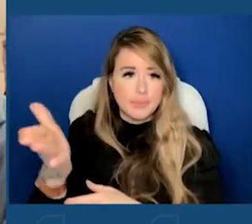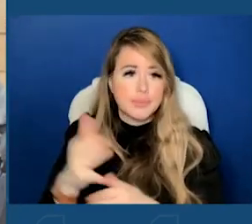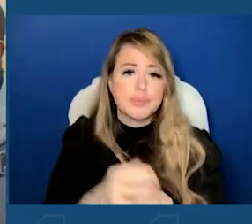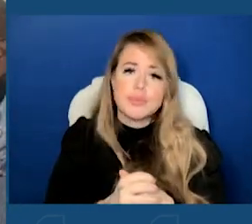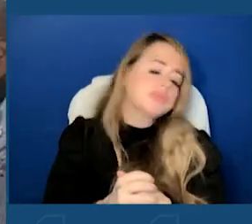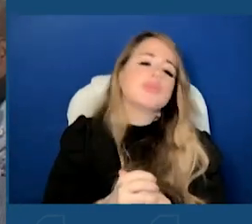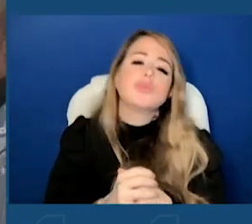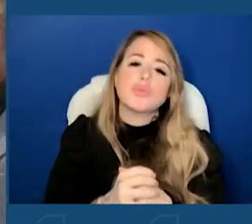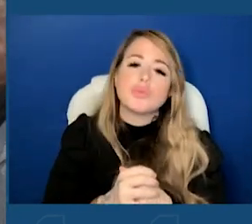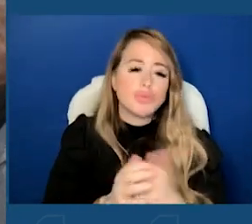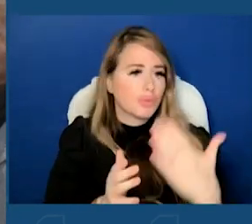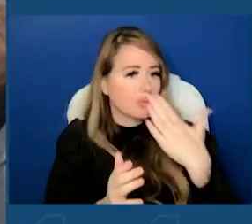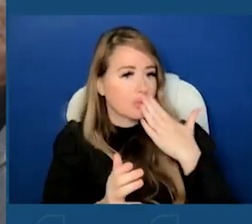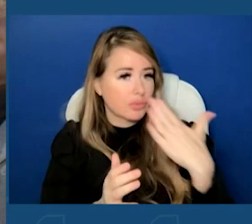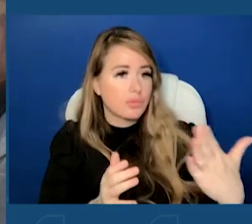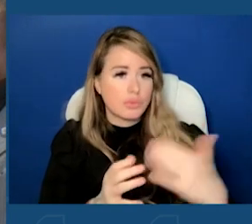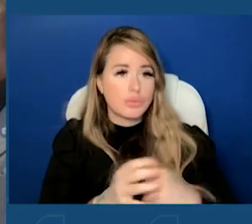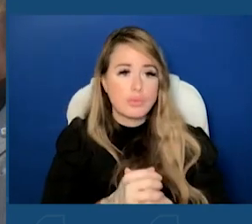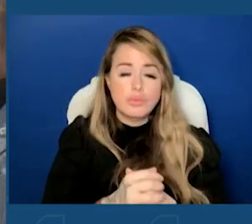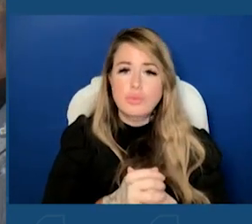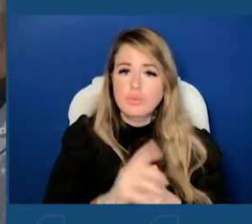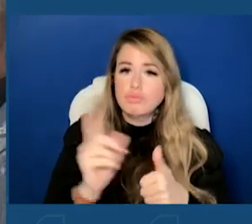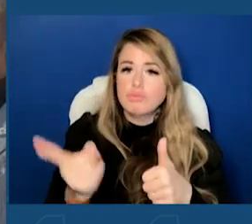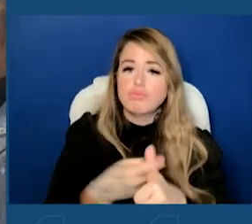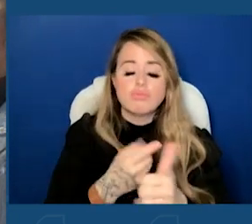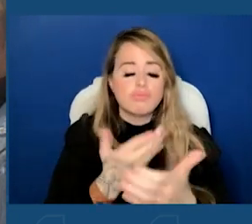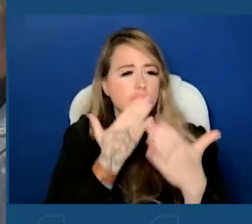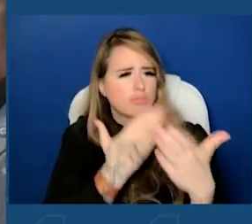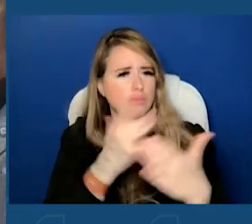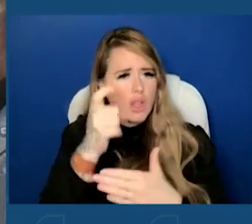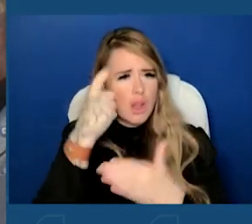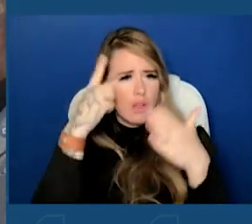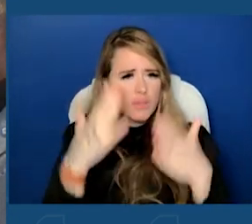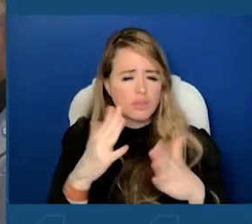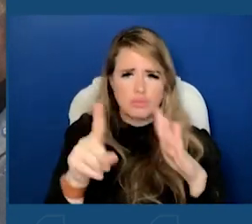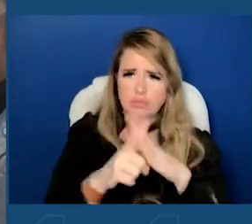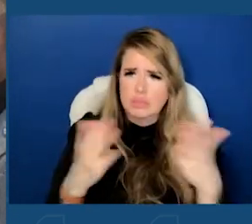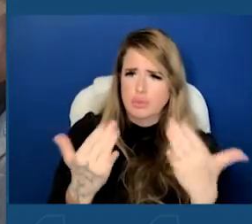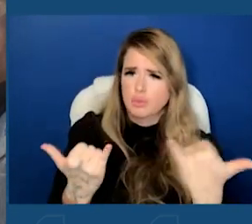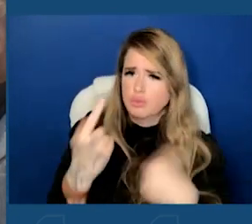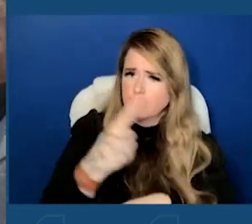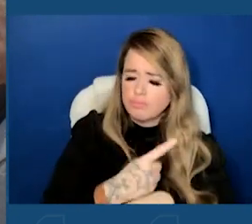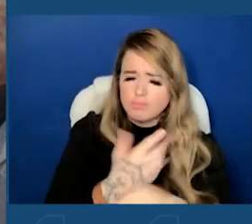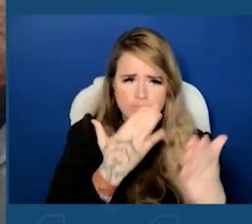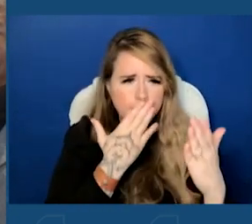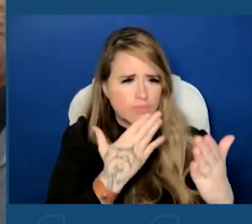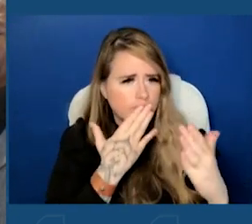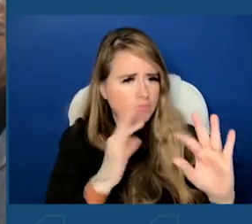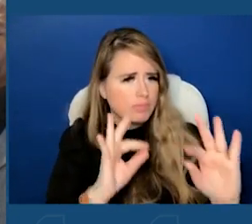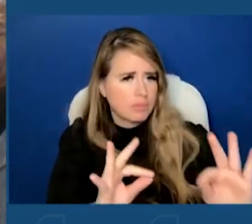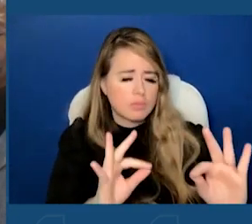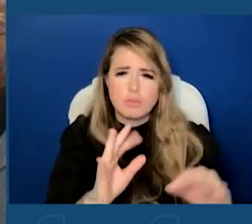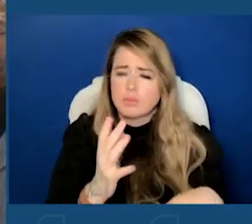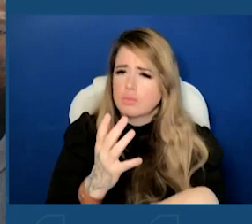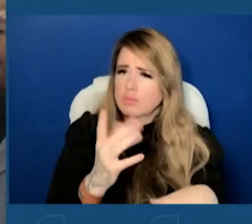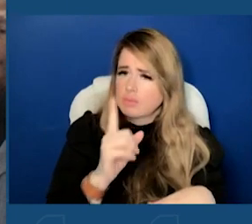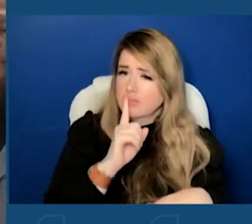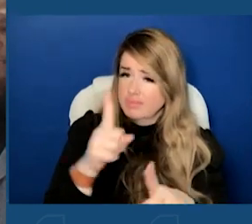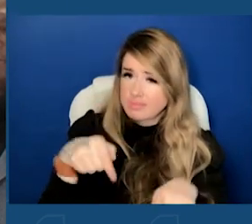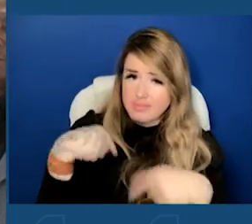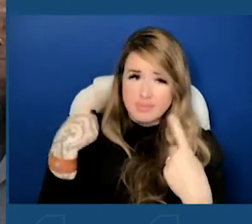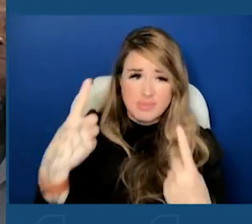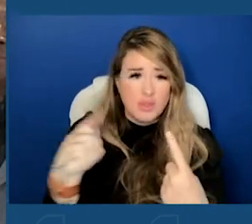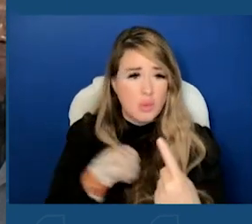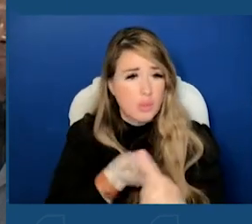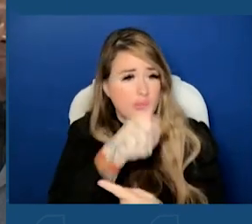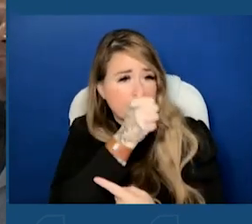Thank you, Catherine. Let me first thank the governor for being here today, given the historic cold that this state is suffering